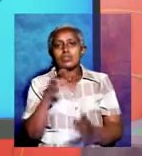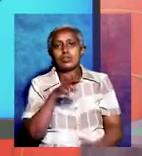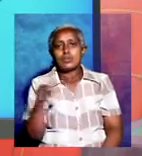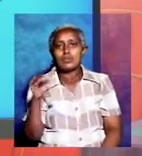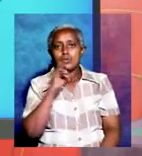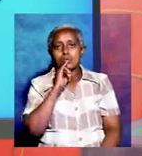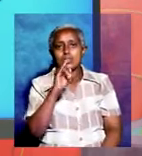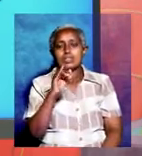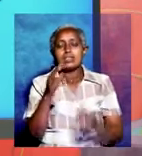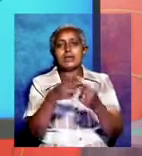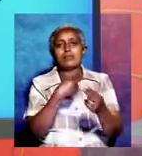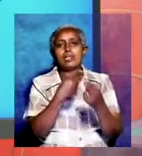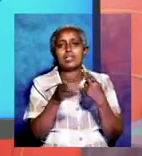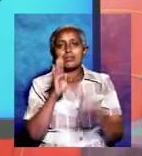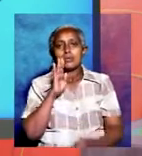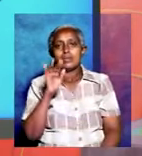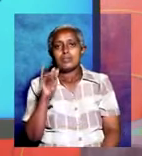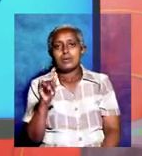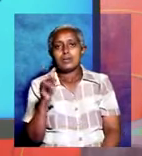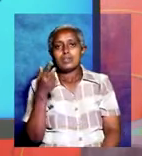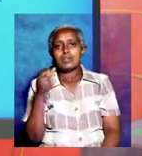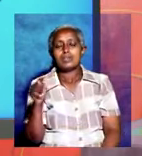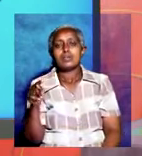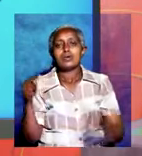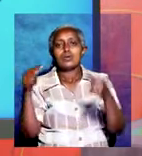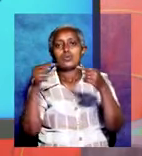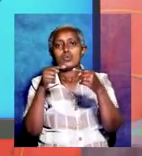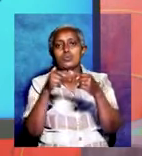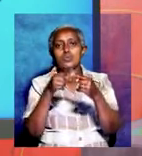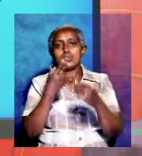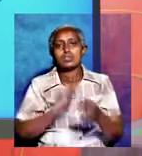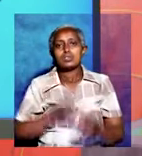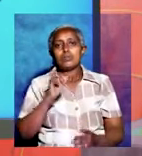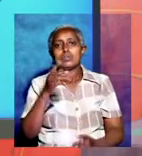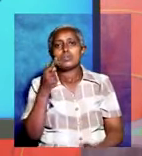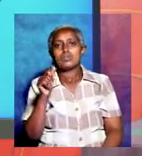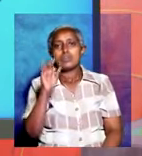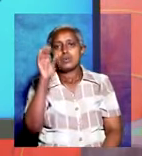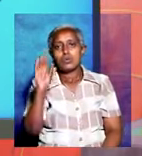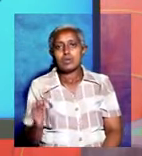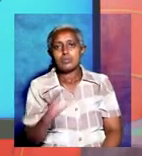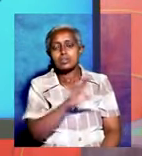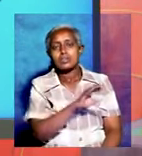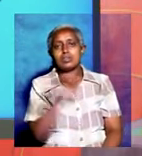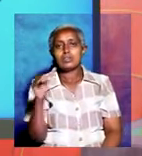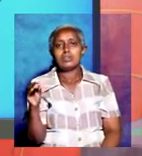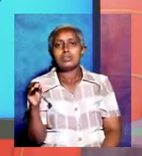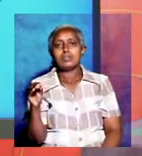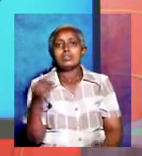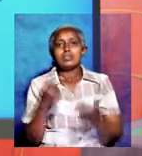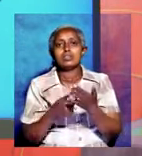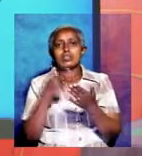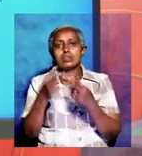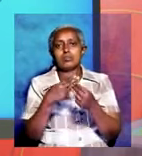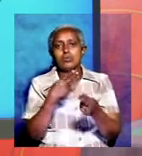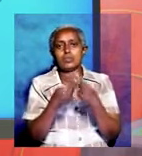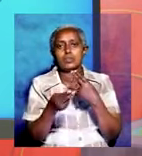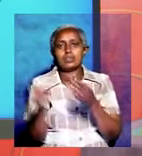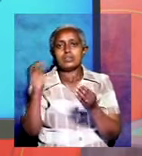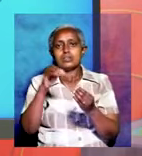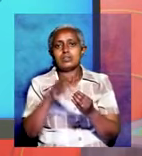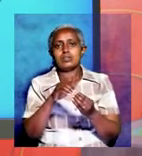is multiplied by the corresponding element of the column, and then the products are